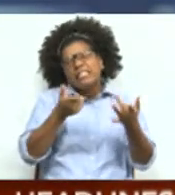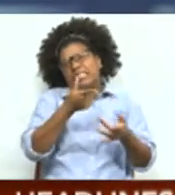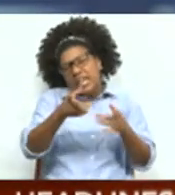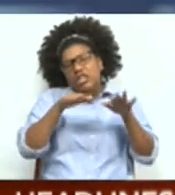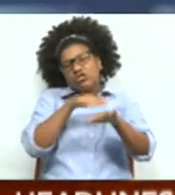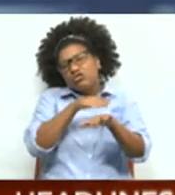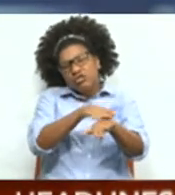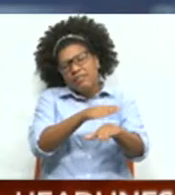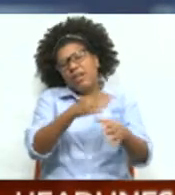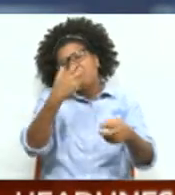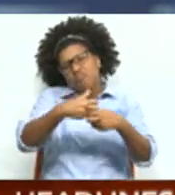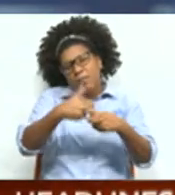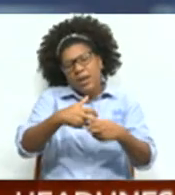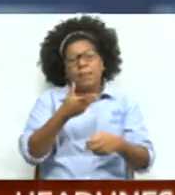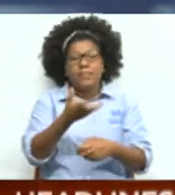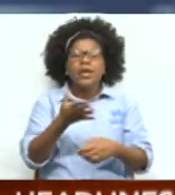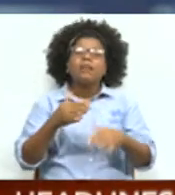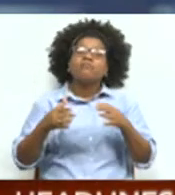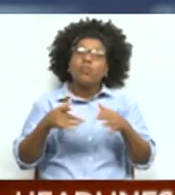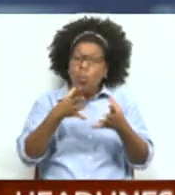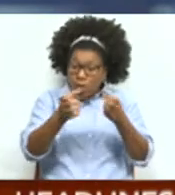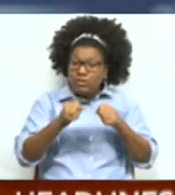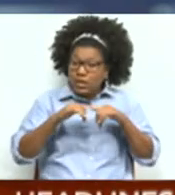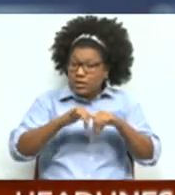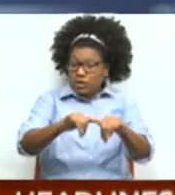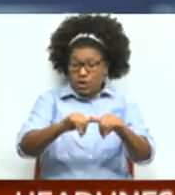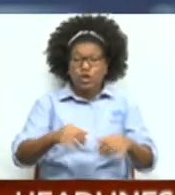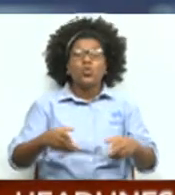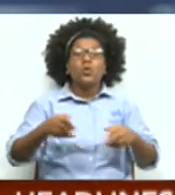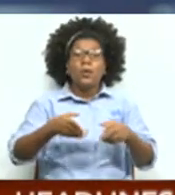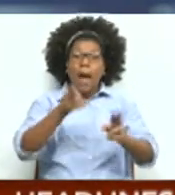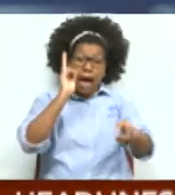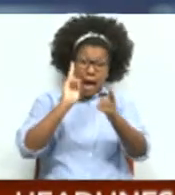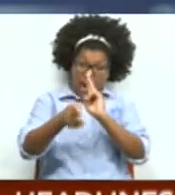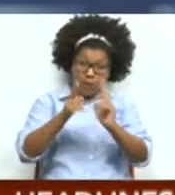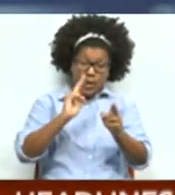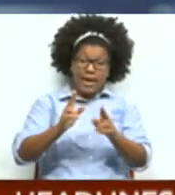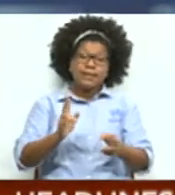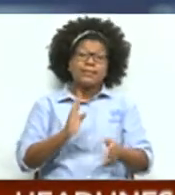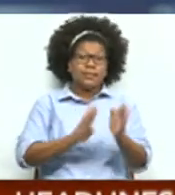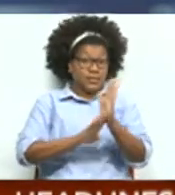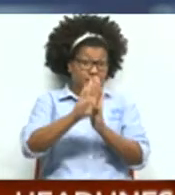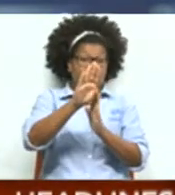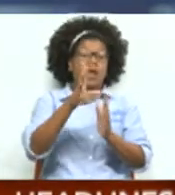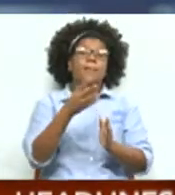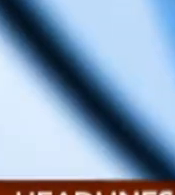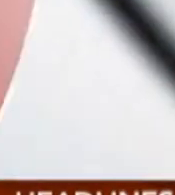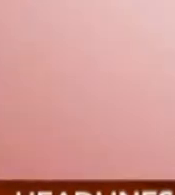continued build-out of the highway network and the upgrade of the existing network.